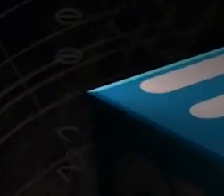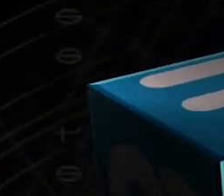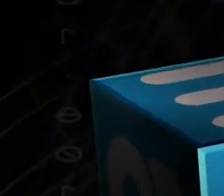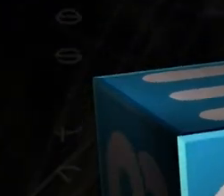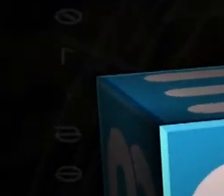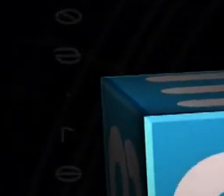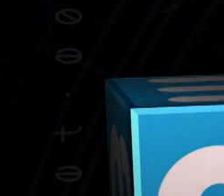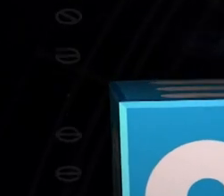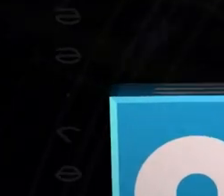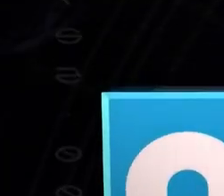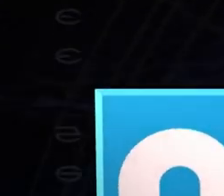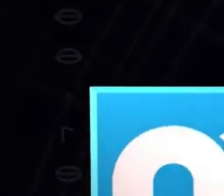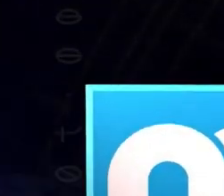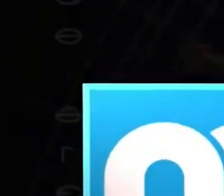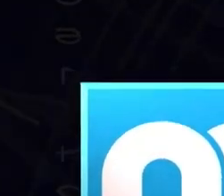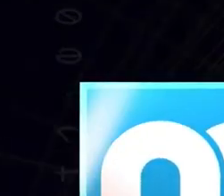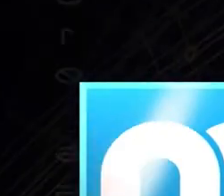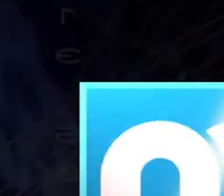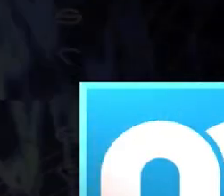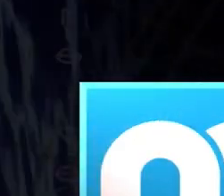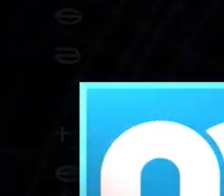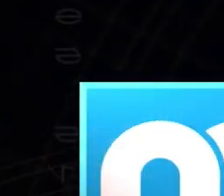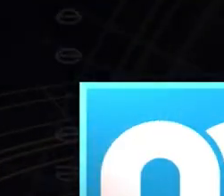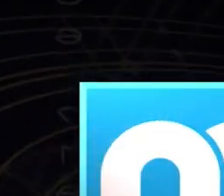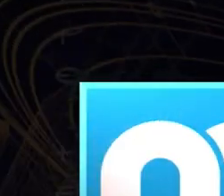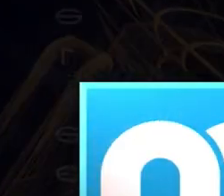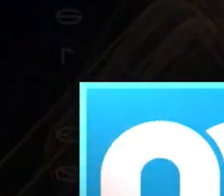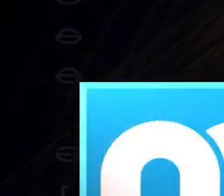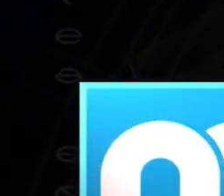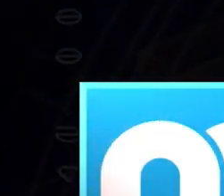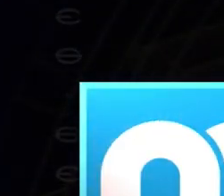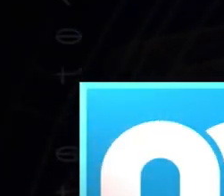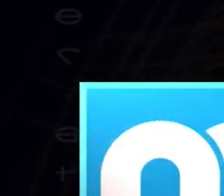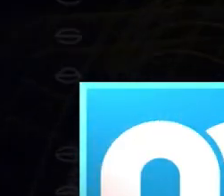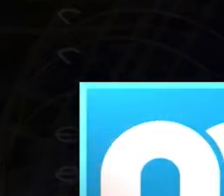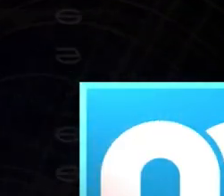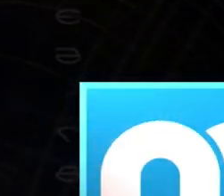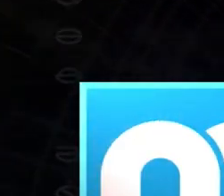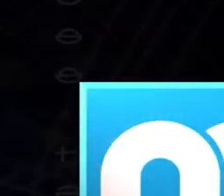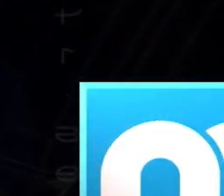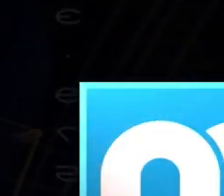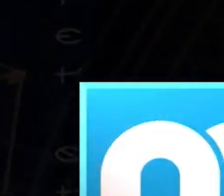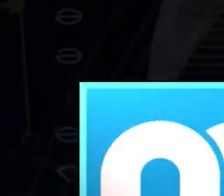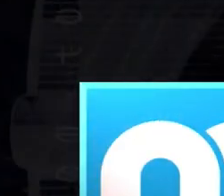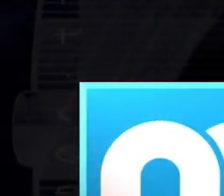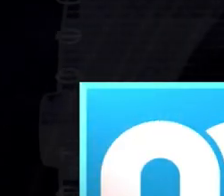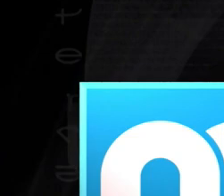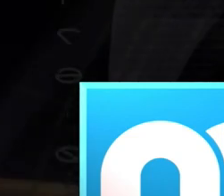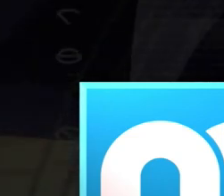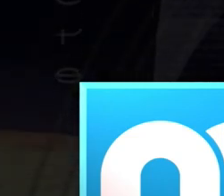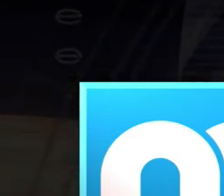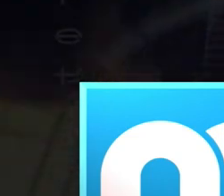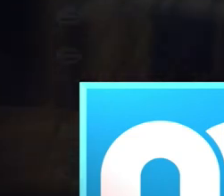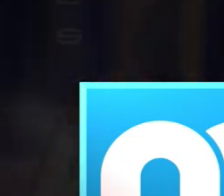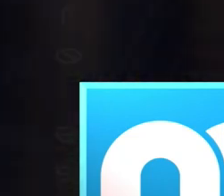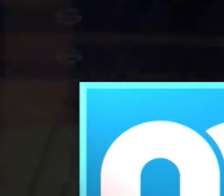This has been a service of the Metro Nashville Network. If you would like to see this presentation again, or for more